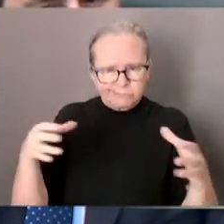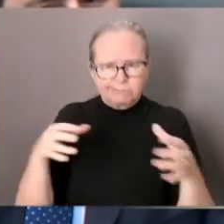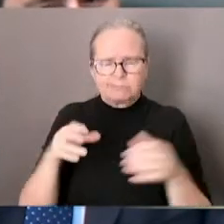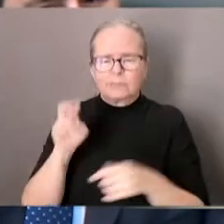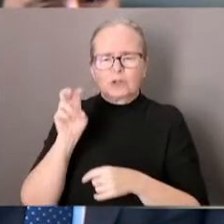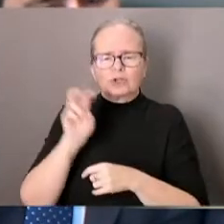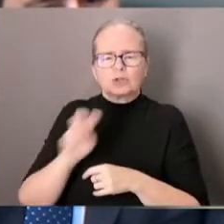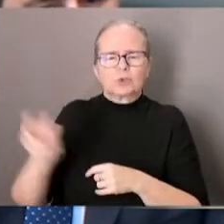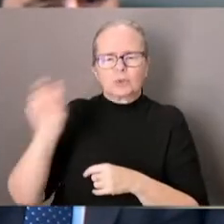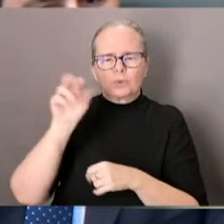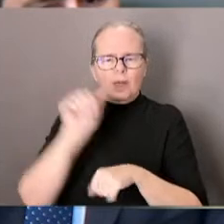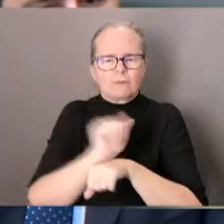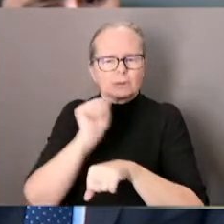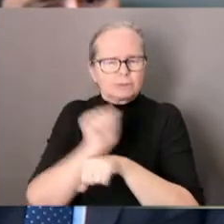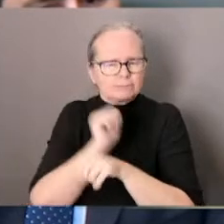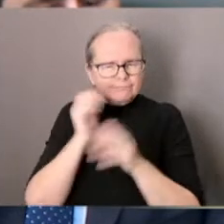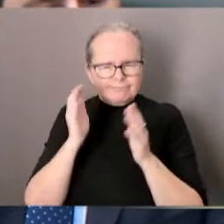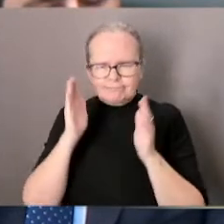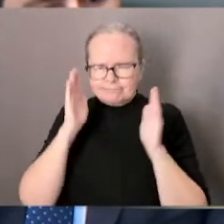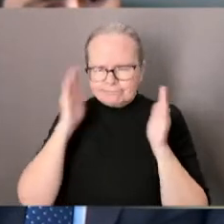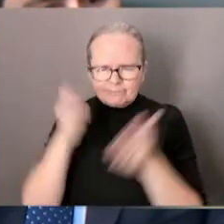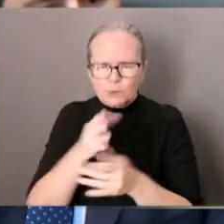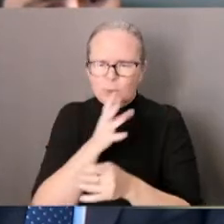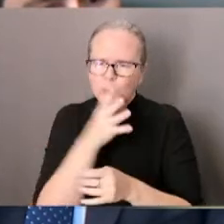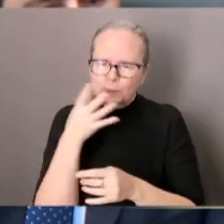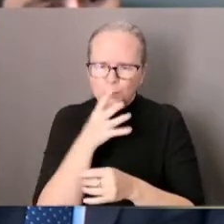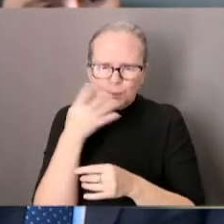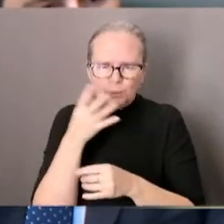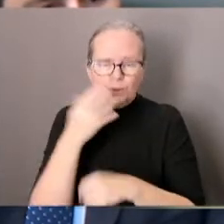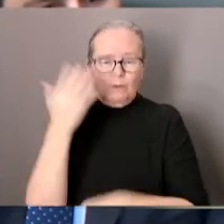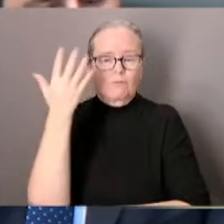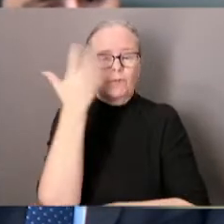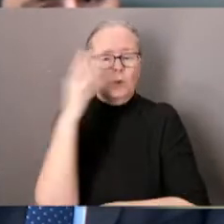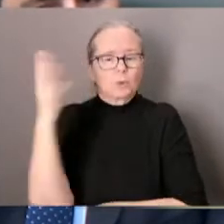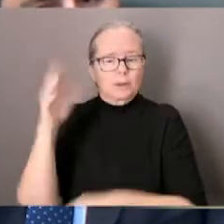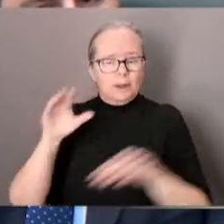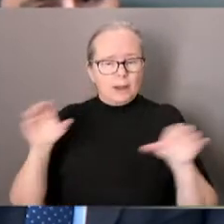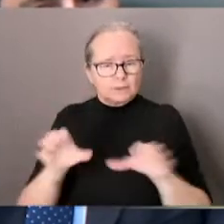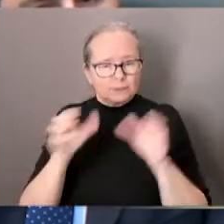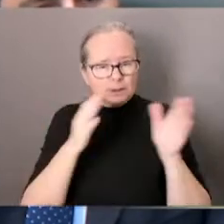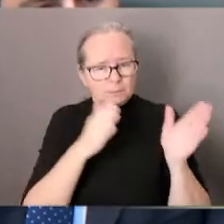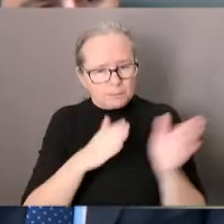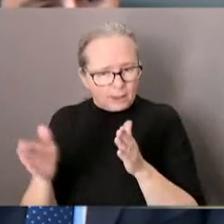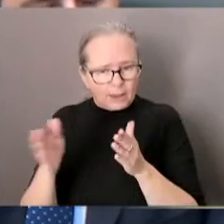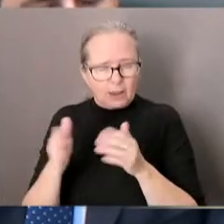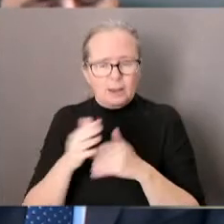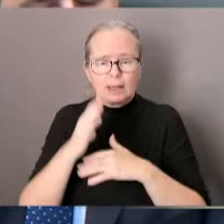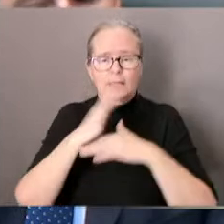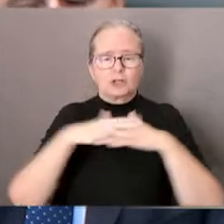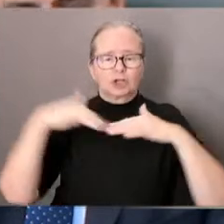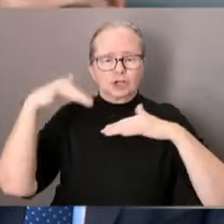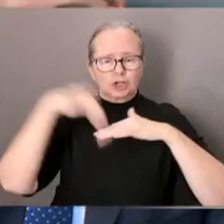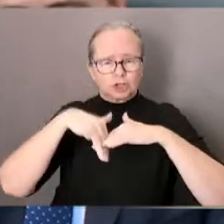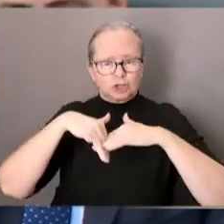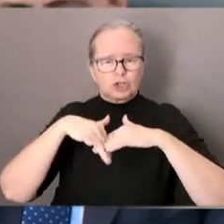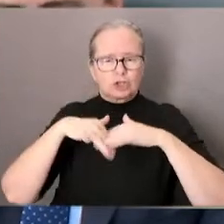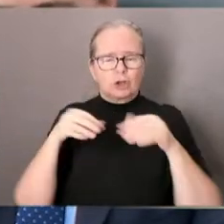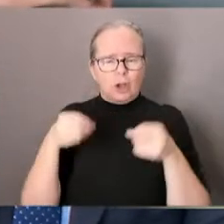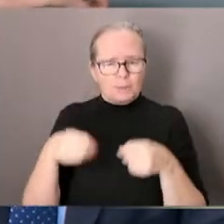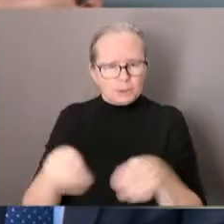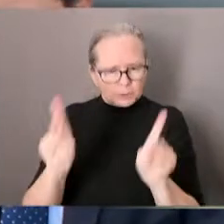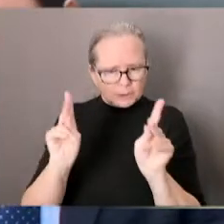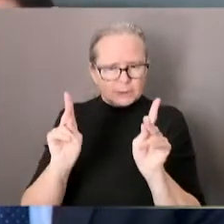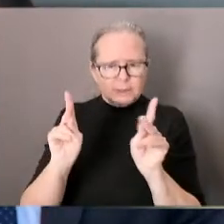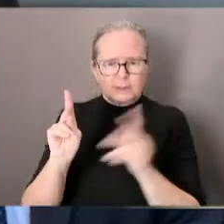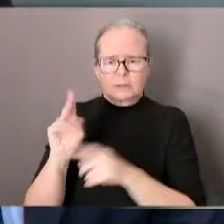Jobs action plan the Alberta indigenous offered opportunities Corporation just to name a few and also to make clear there's